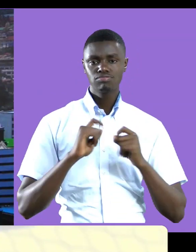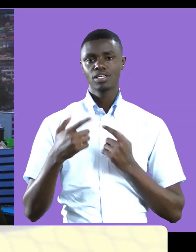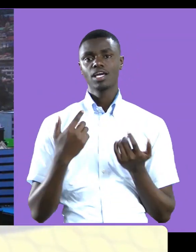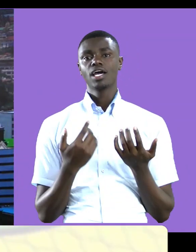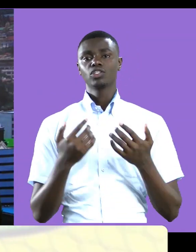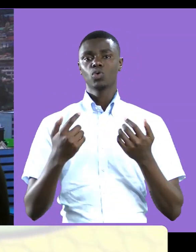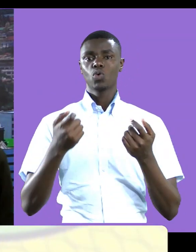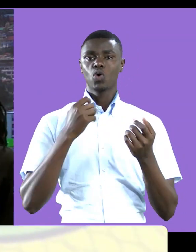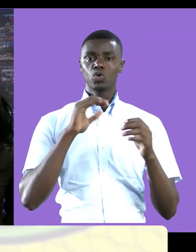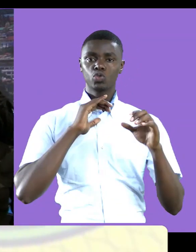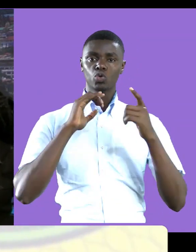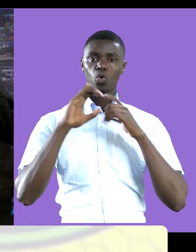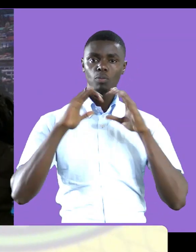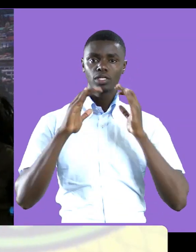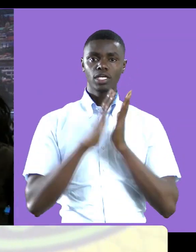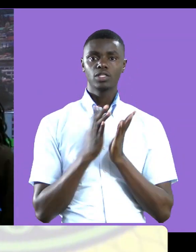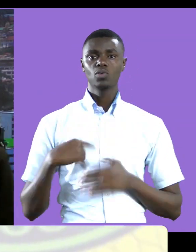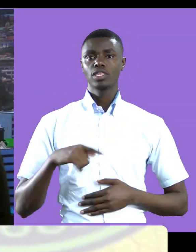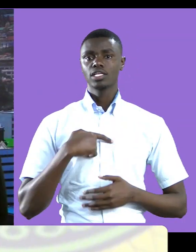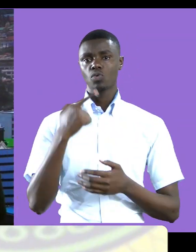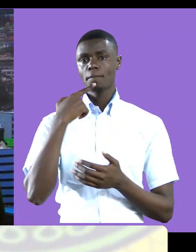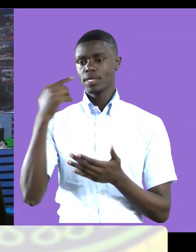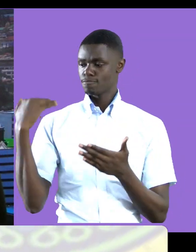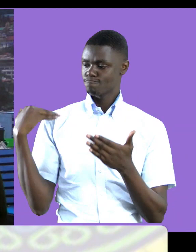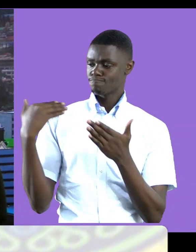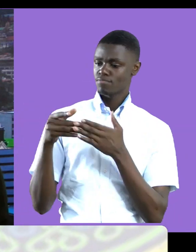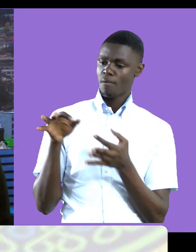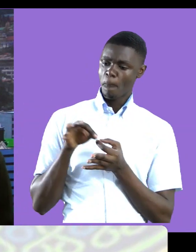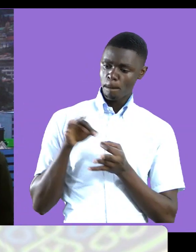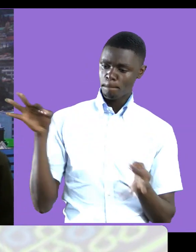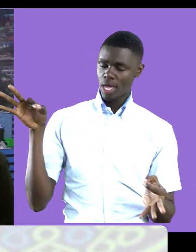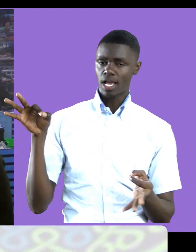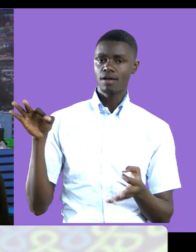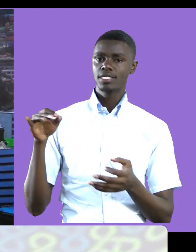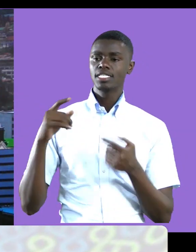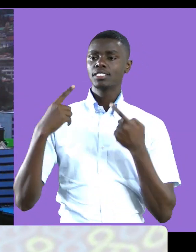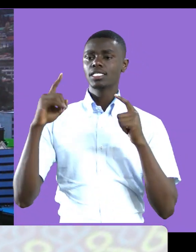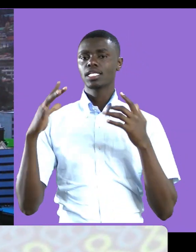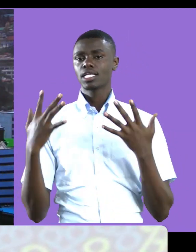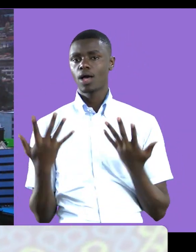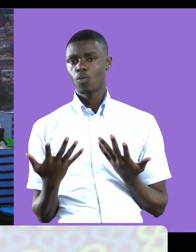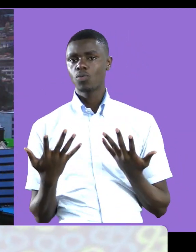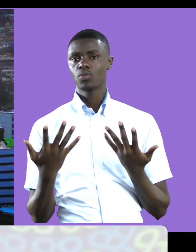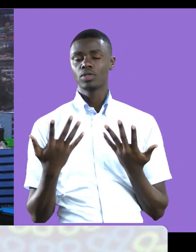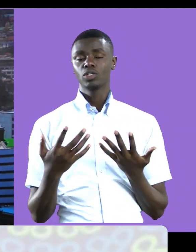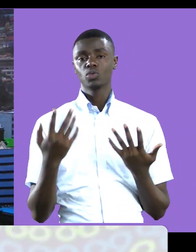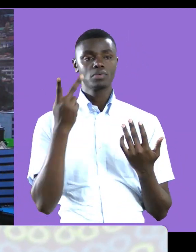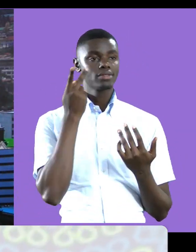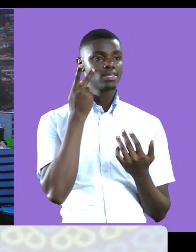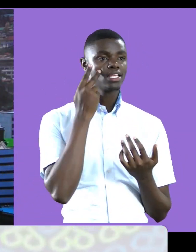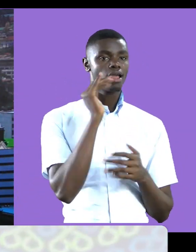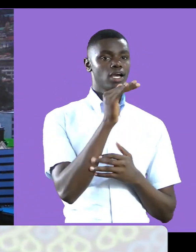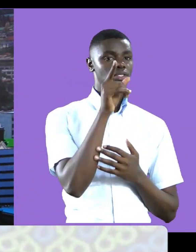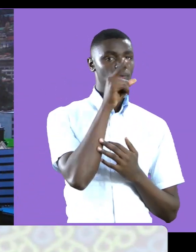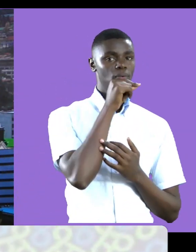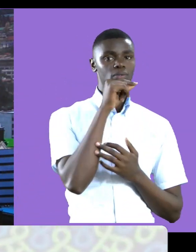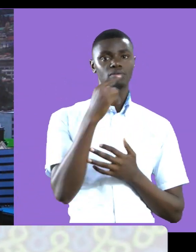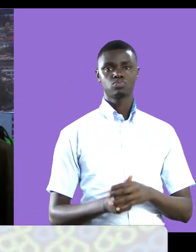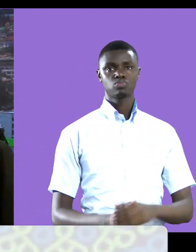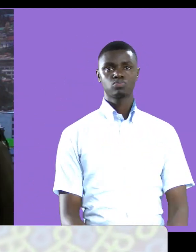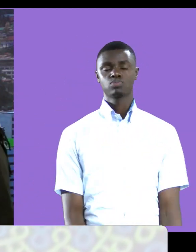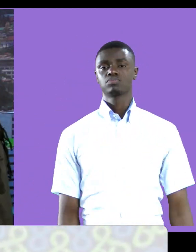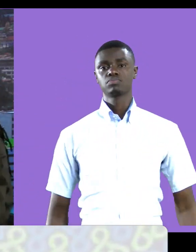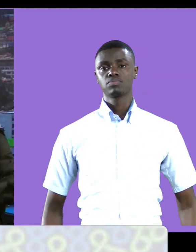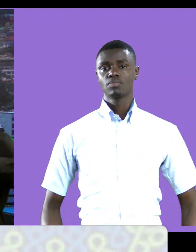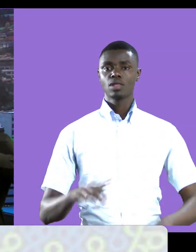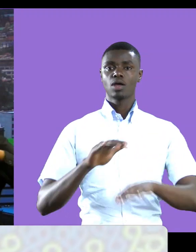talk to us to Ambie. So far, how do you measure your success? Have you been successful? Like, vile kende kia amegulu za katoa mepele kwa comment section. Hama inaja watu wangu. Vile nafali.